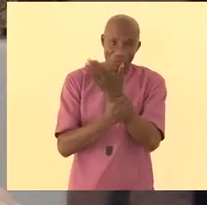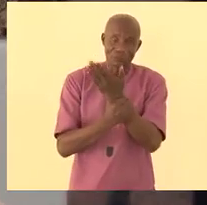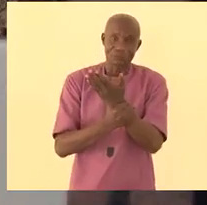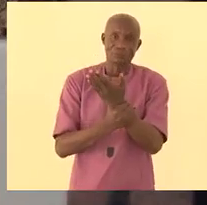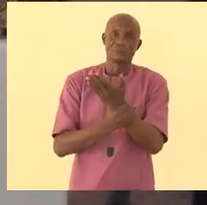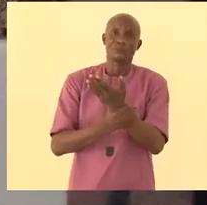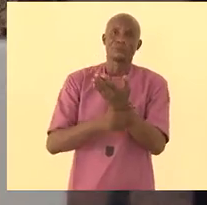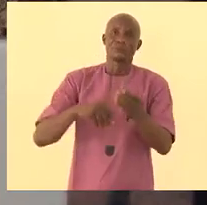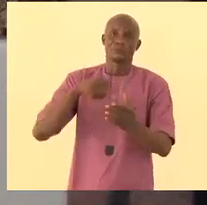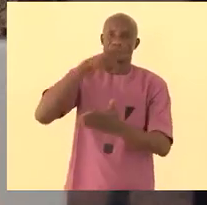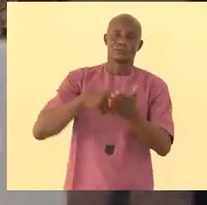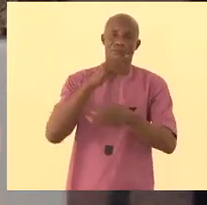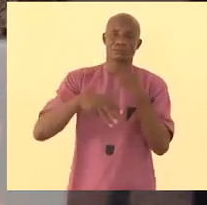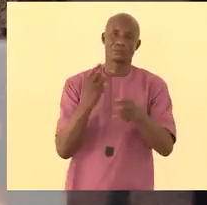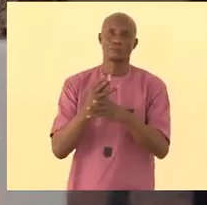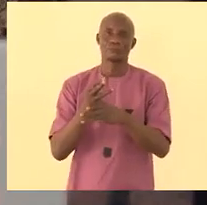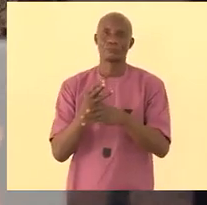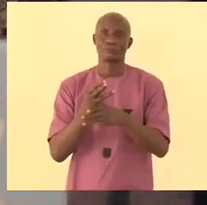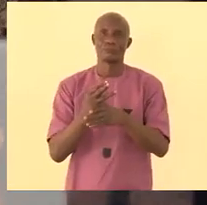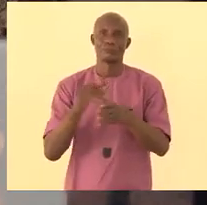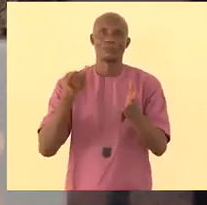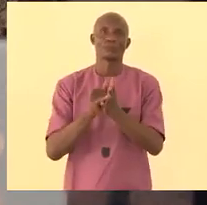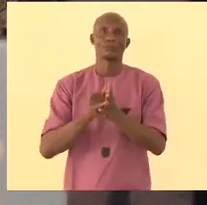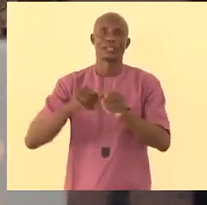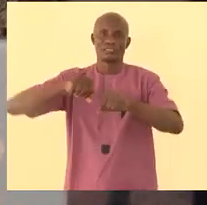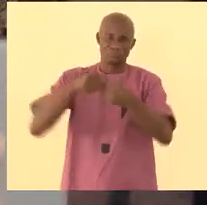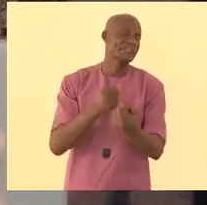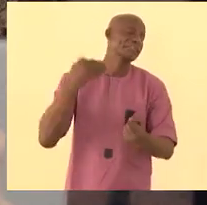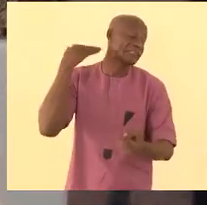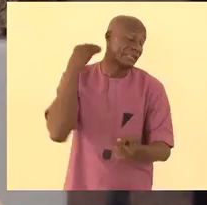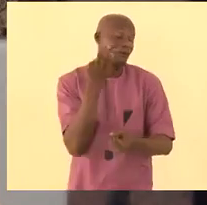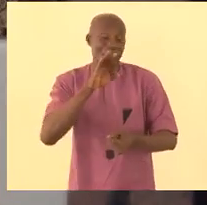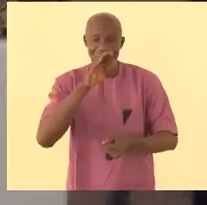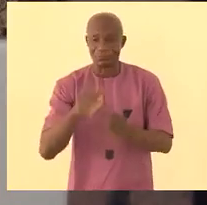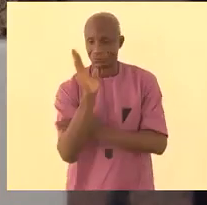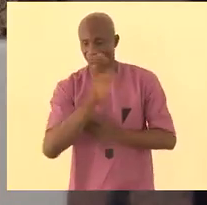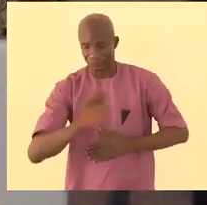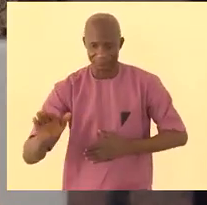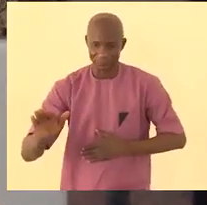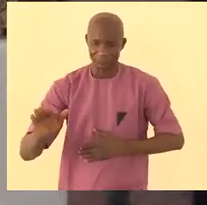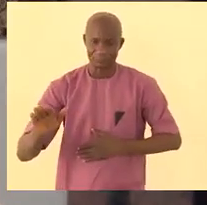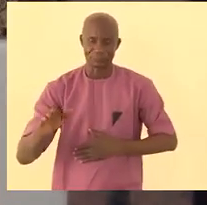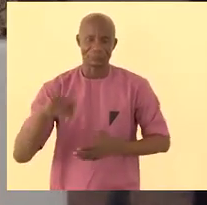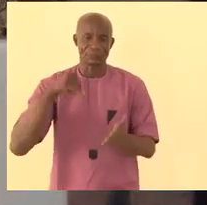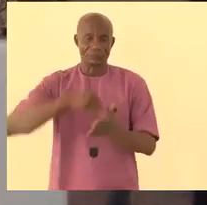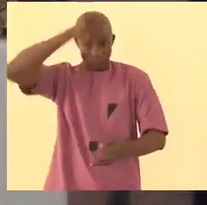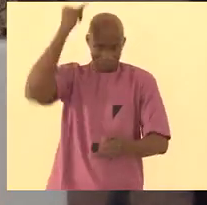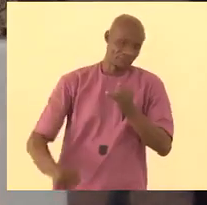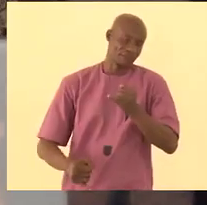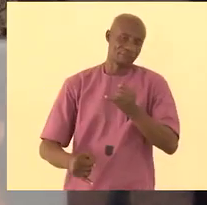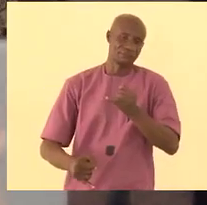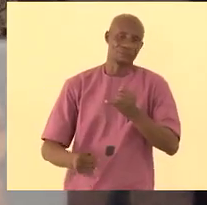world in their grip, the powers that throttle the neck of God's children. It will be an